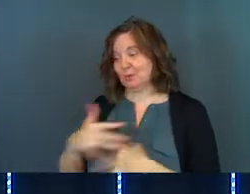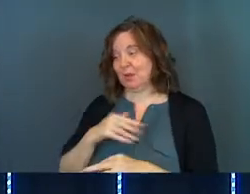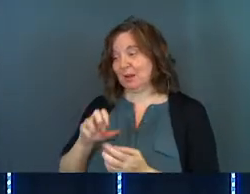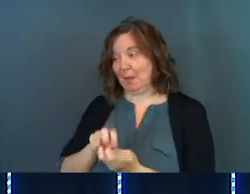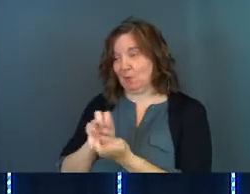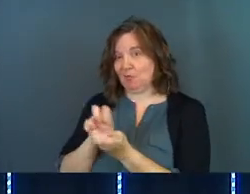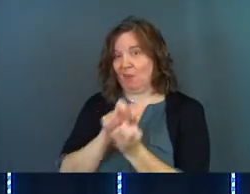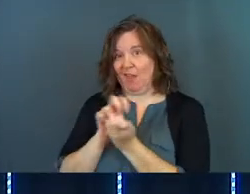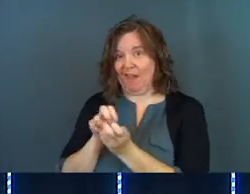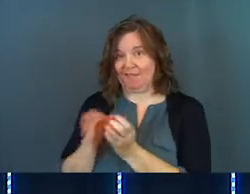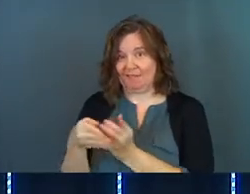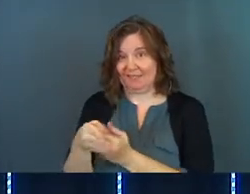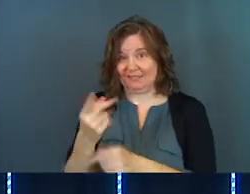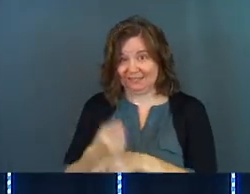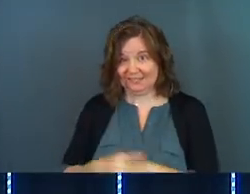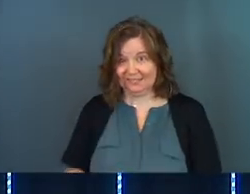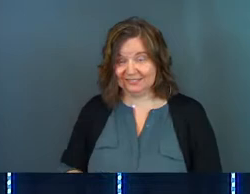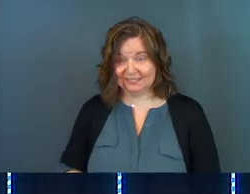surrounded by piranha.